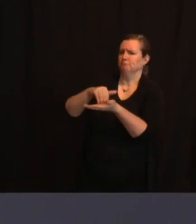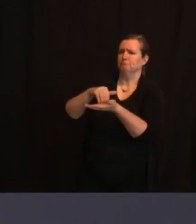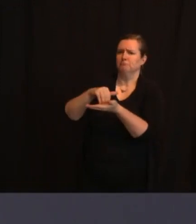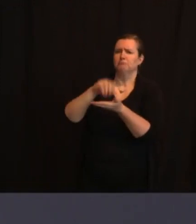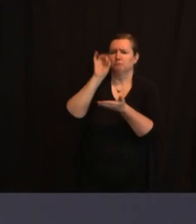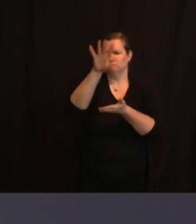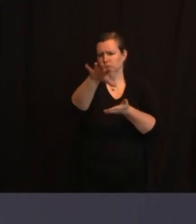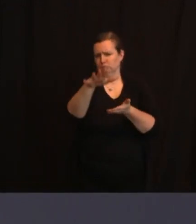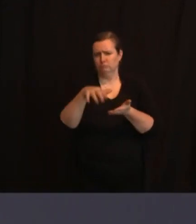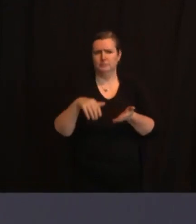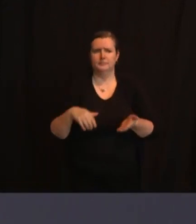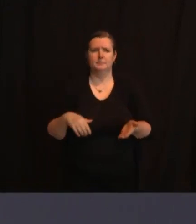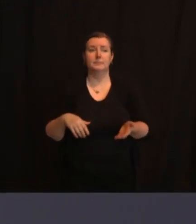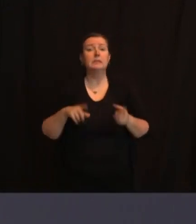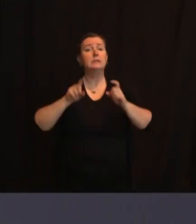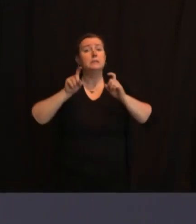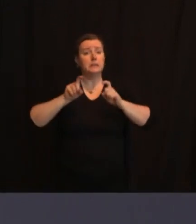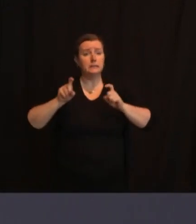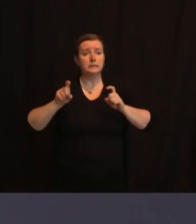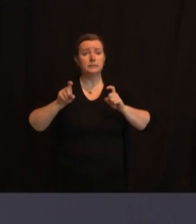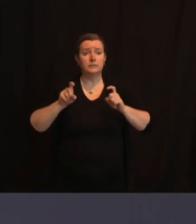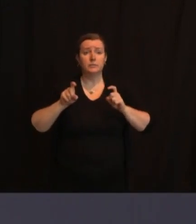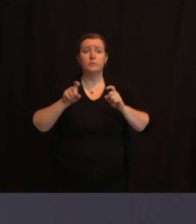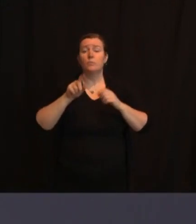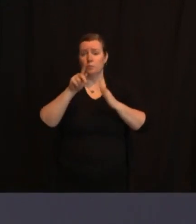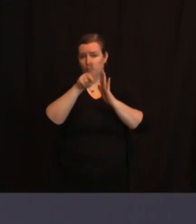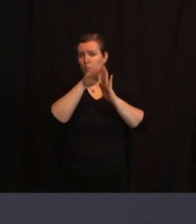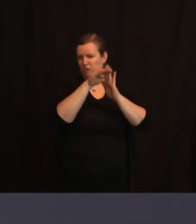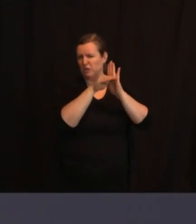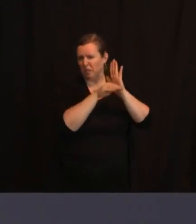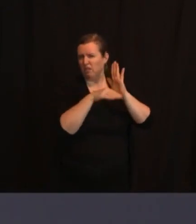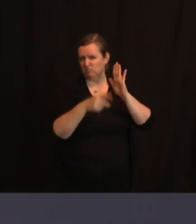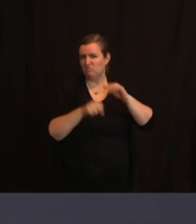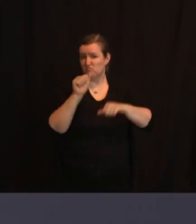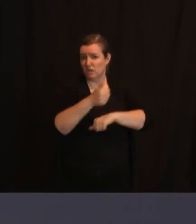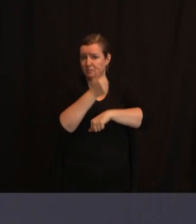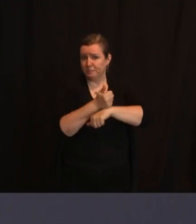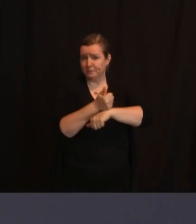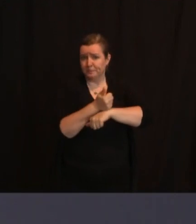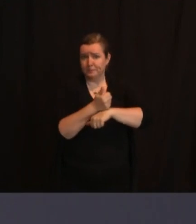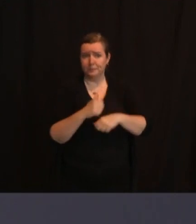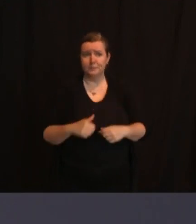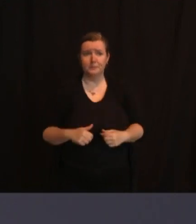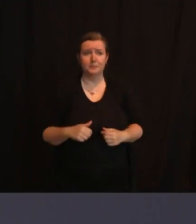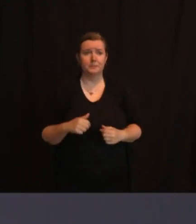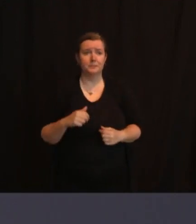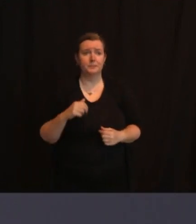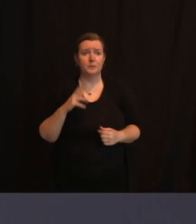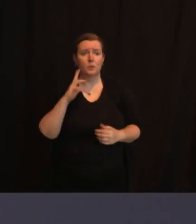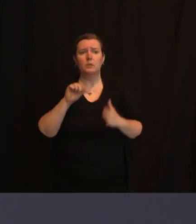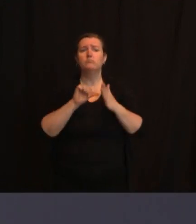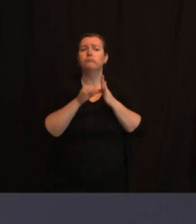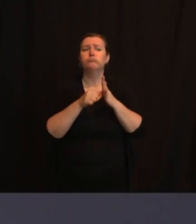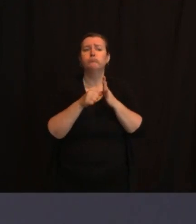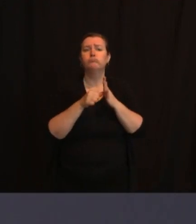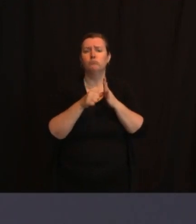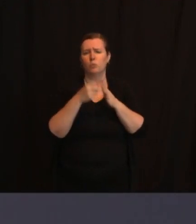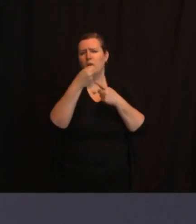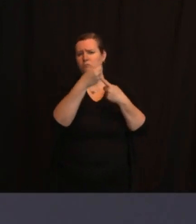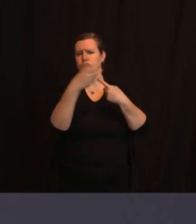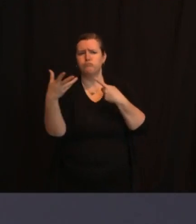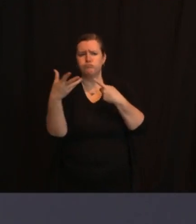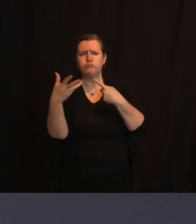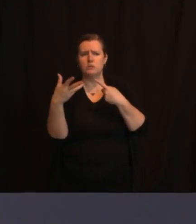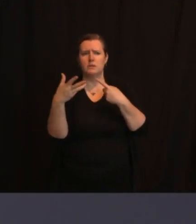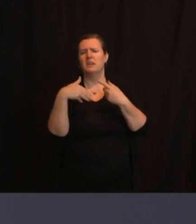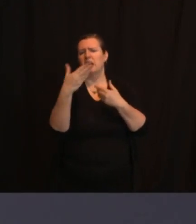that testing protocol that we're going to come to you in the next number of days, and Judy has alluded to this, as have I, that vulnerable